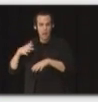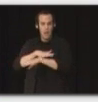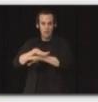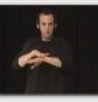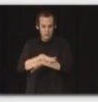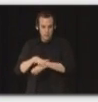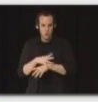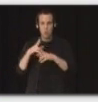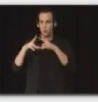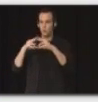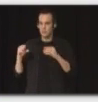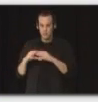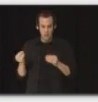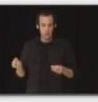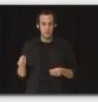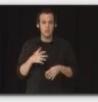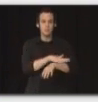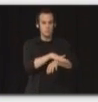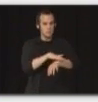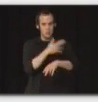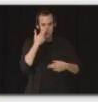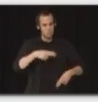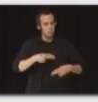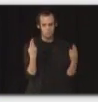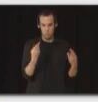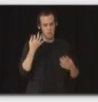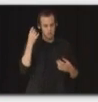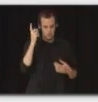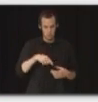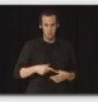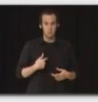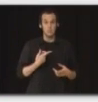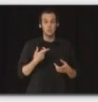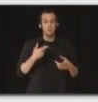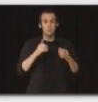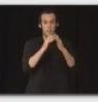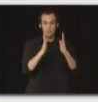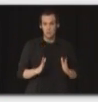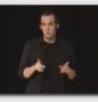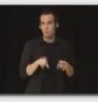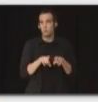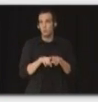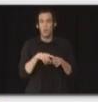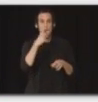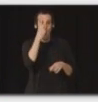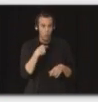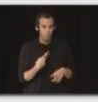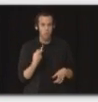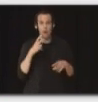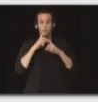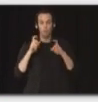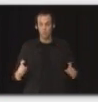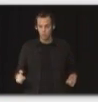scientific world, the companies, public administrations, needless to say, associations such as